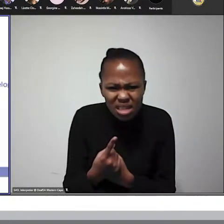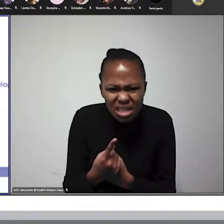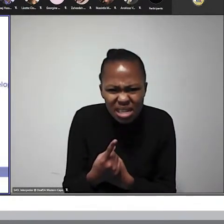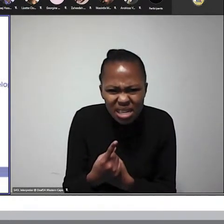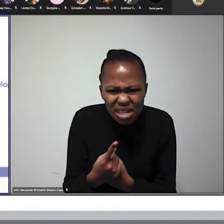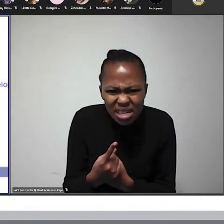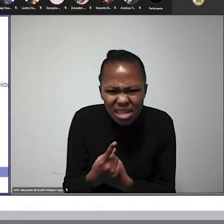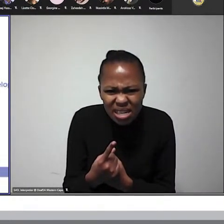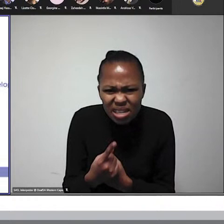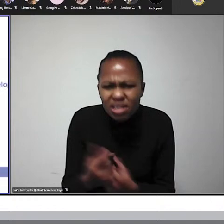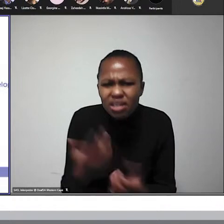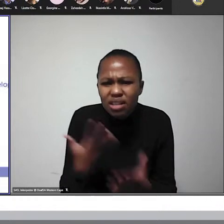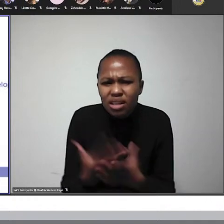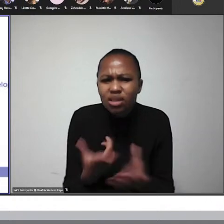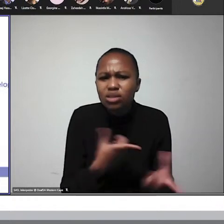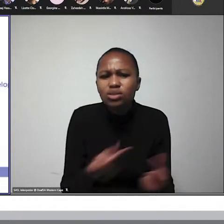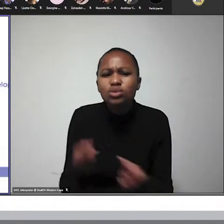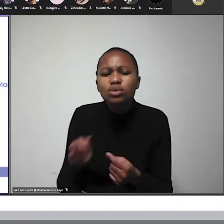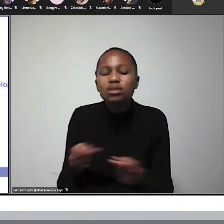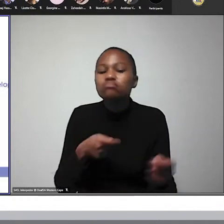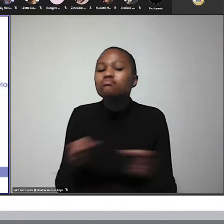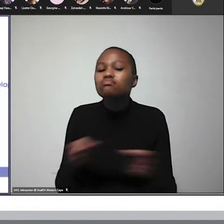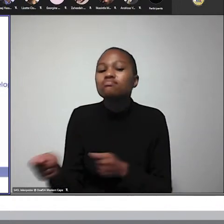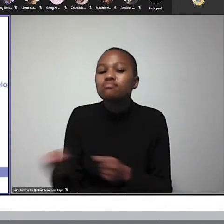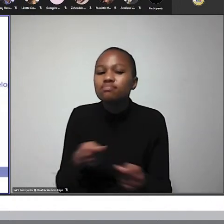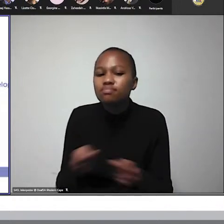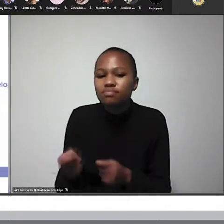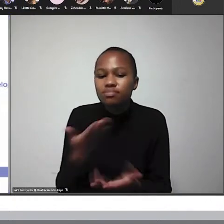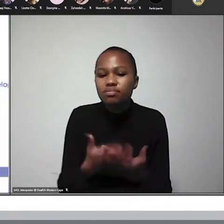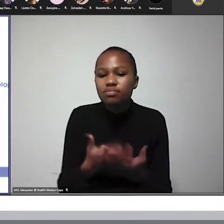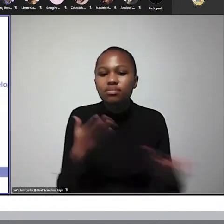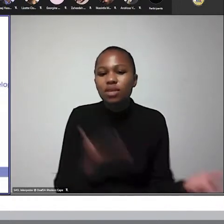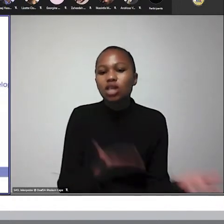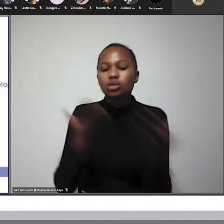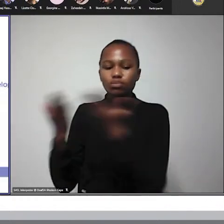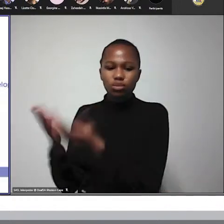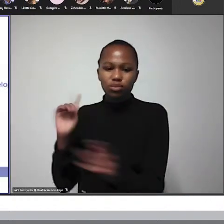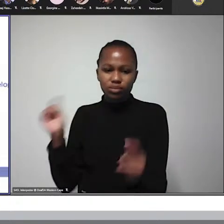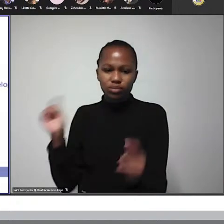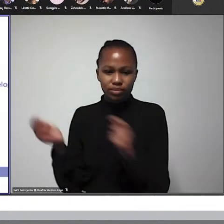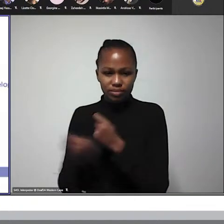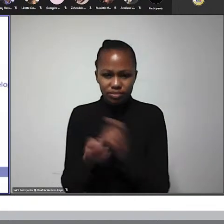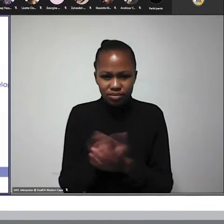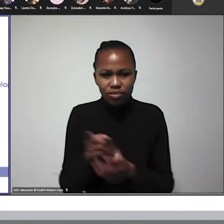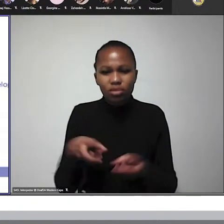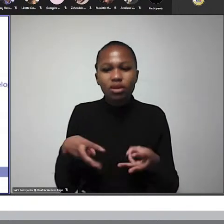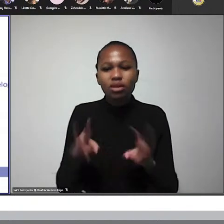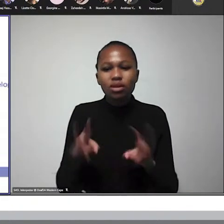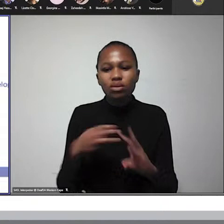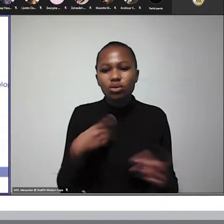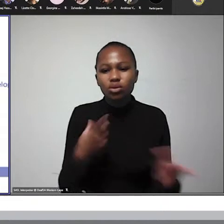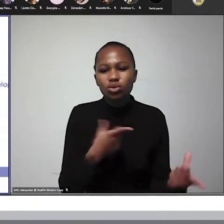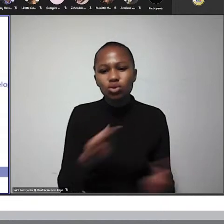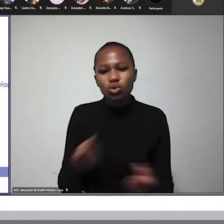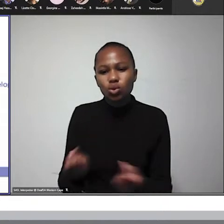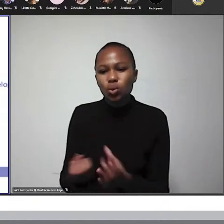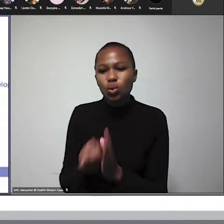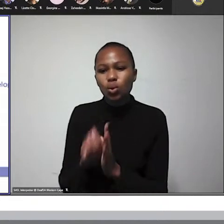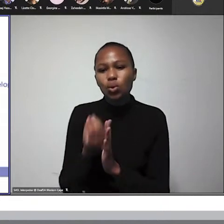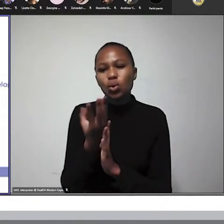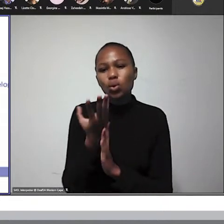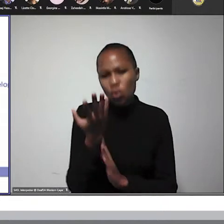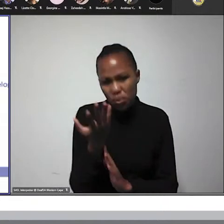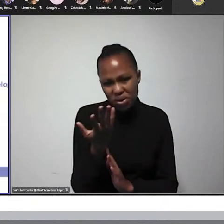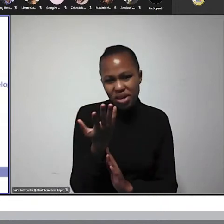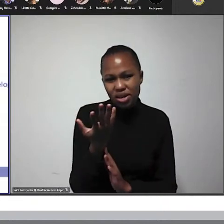can produce this or manufacture this and export. So this is some of the work we're doing in terms of growing that number of commodities where we've